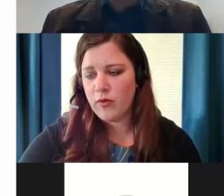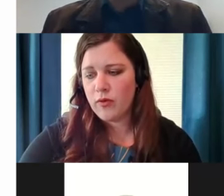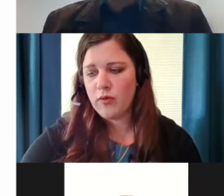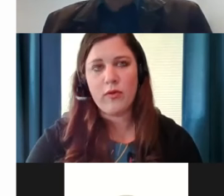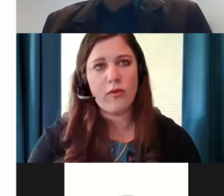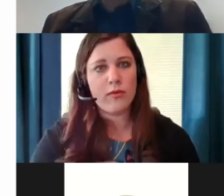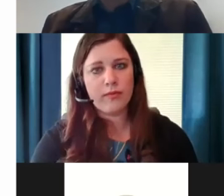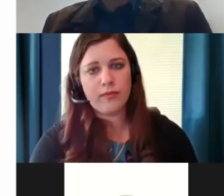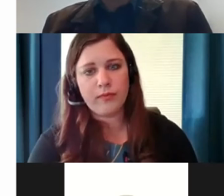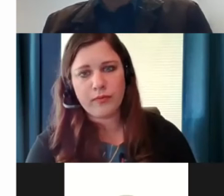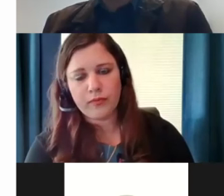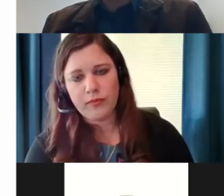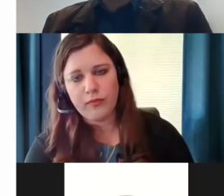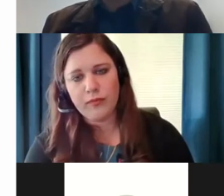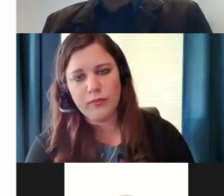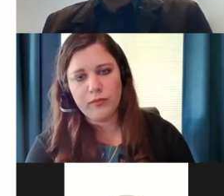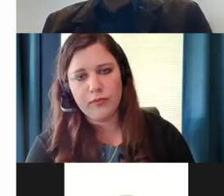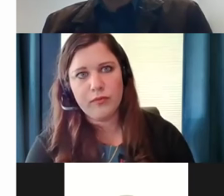Other than that,